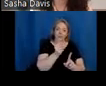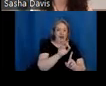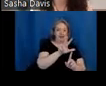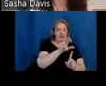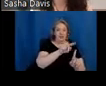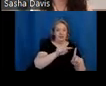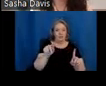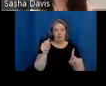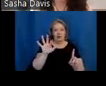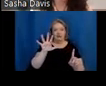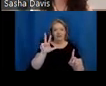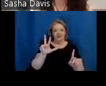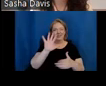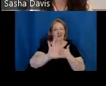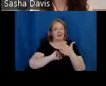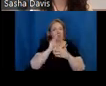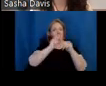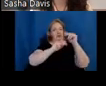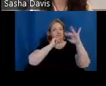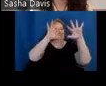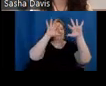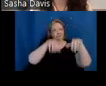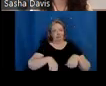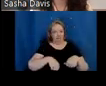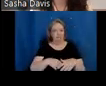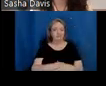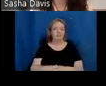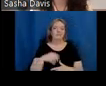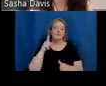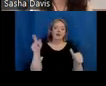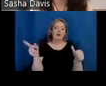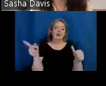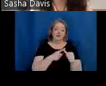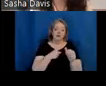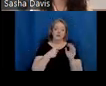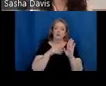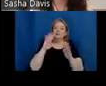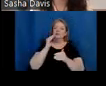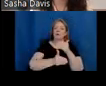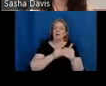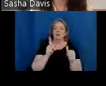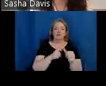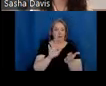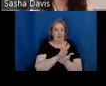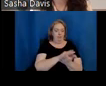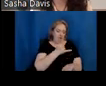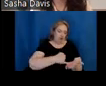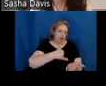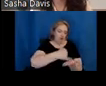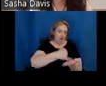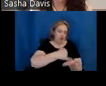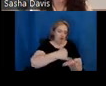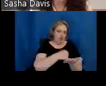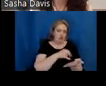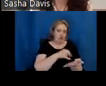1953, when the building was torn down. He starts by sketching first on paper from his live